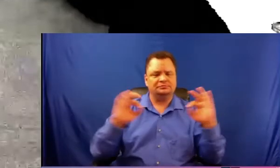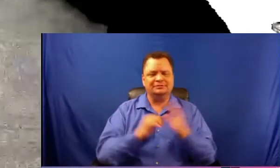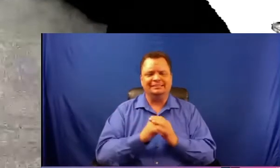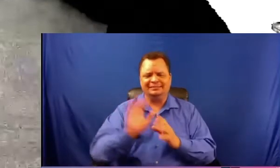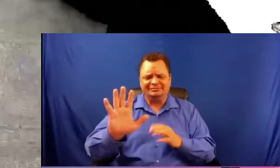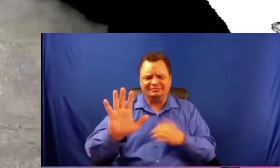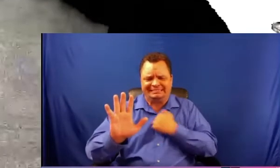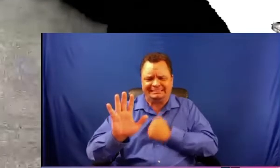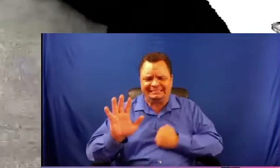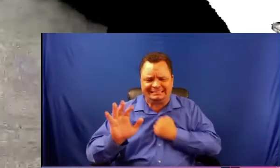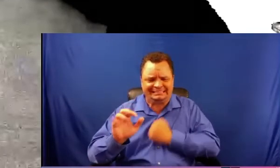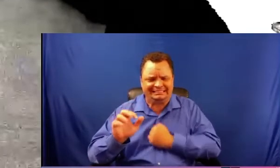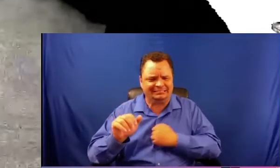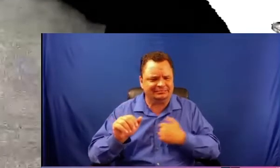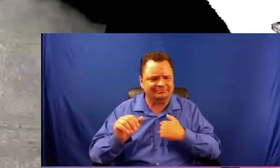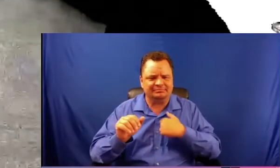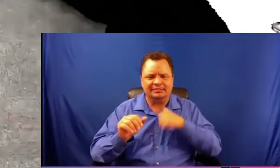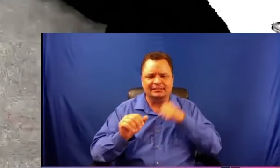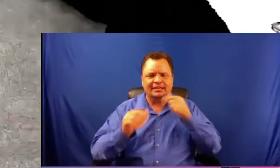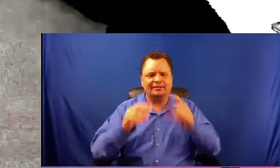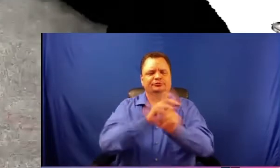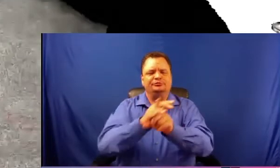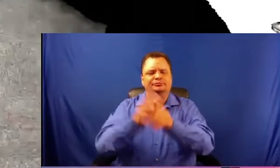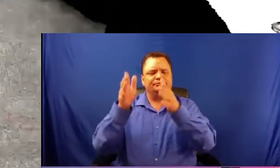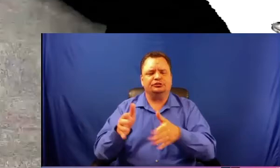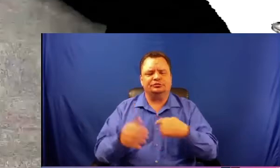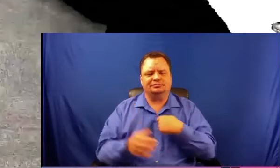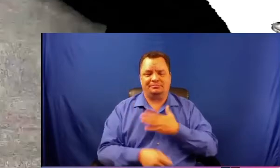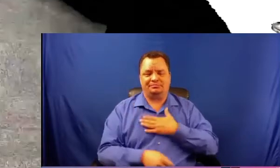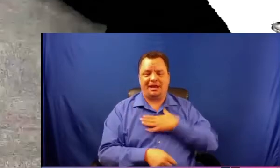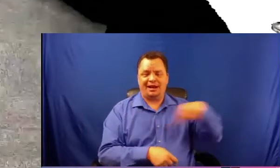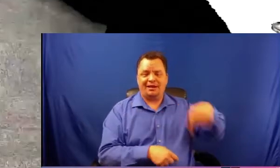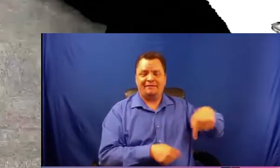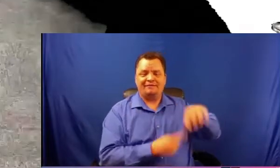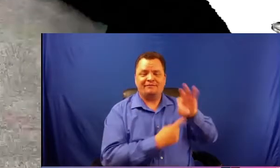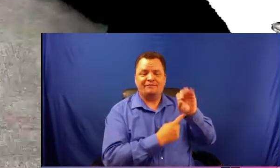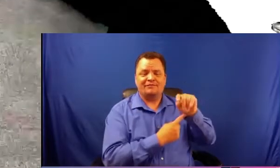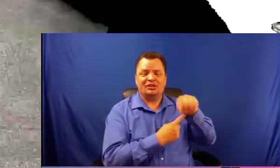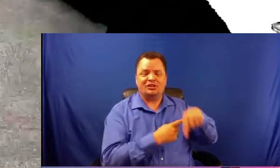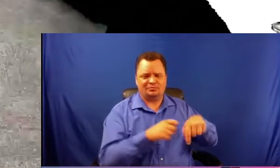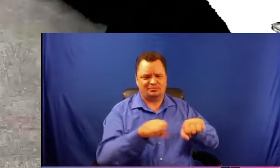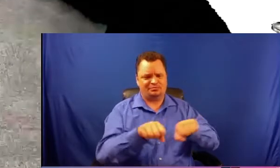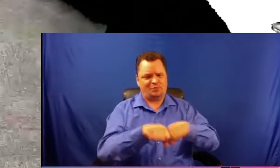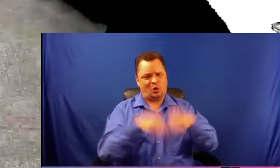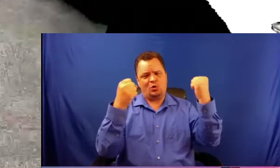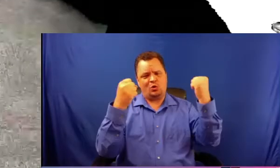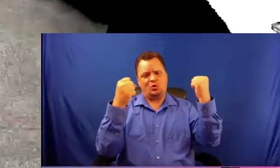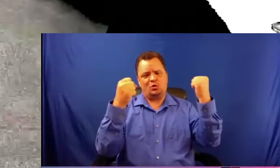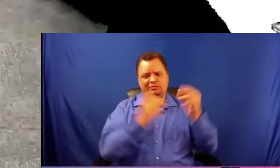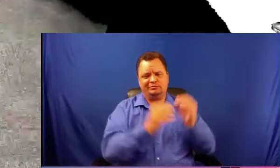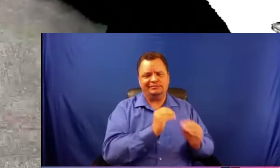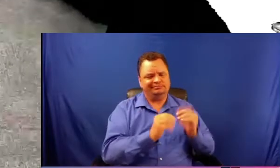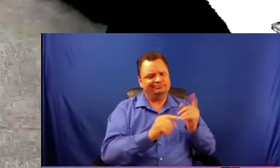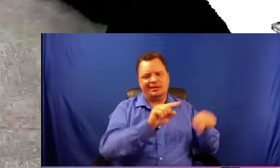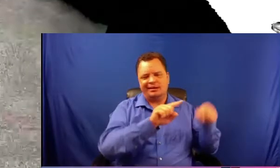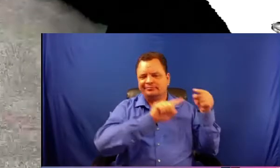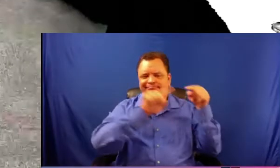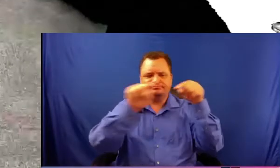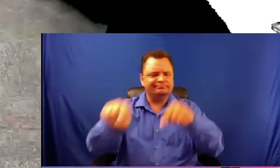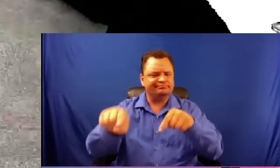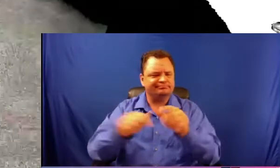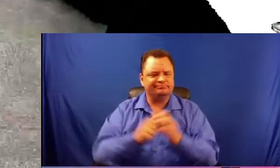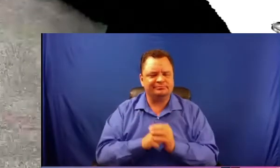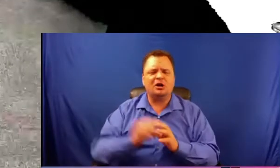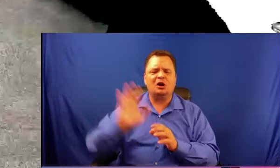broken foot, and so I am not very mobile. Well, I'm sorry. We'll take you any way we can get you. And please feel free to jump